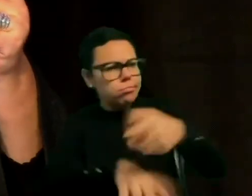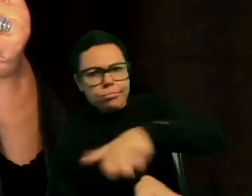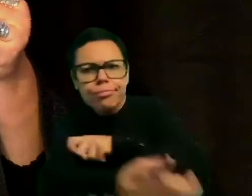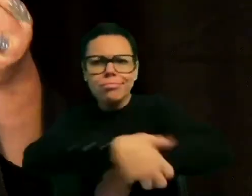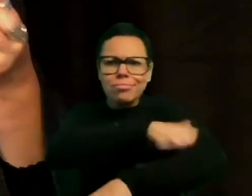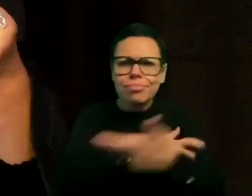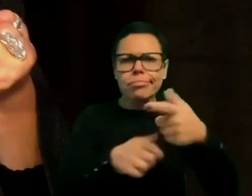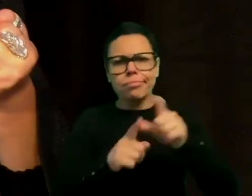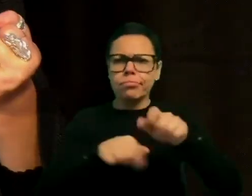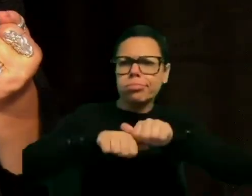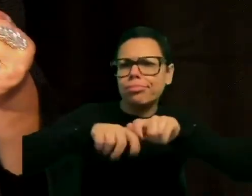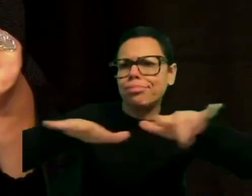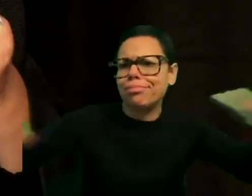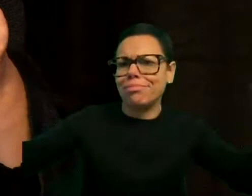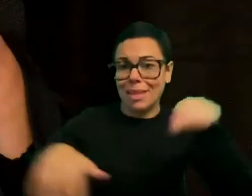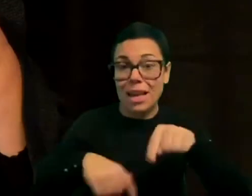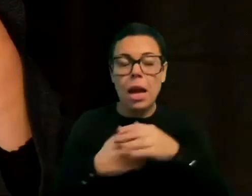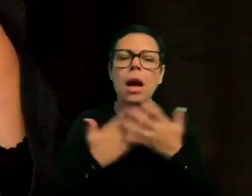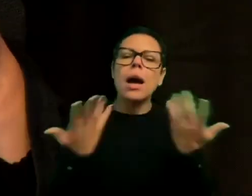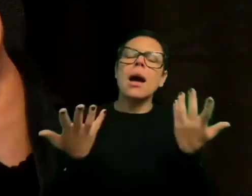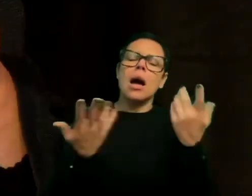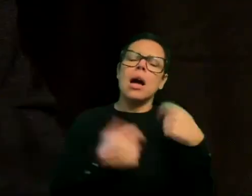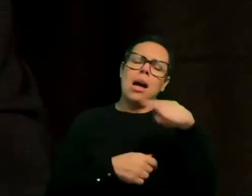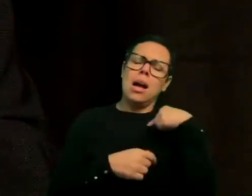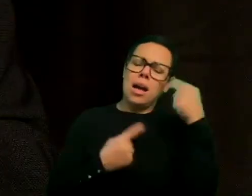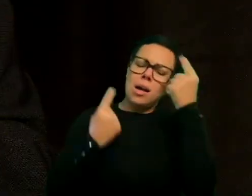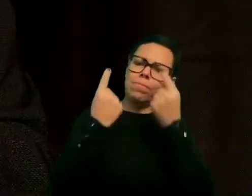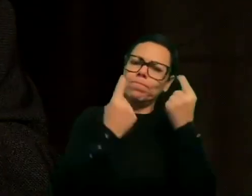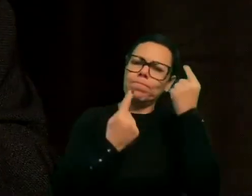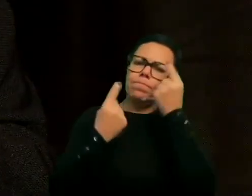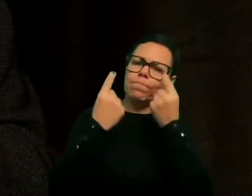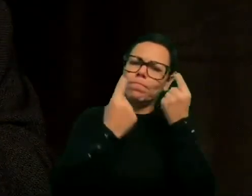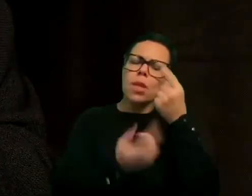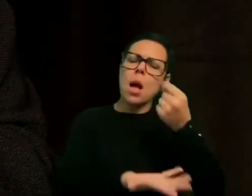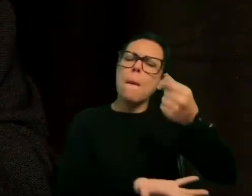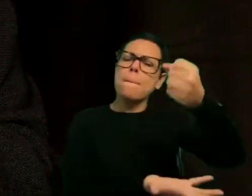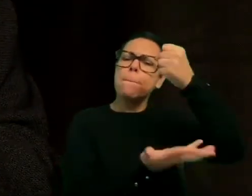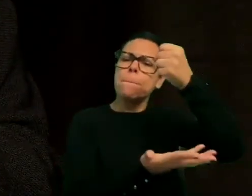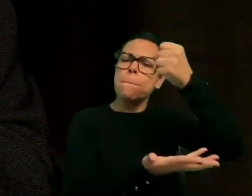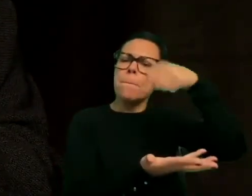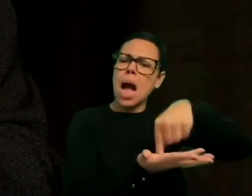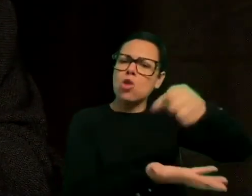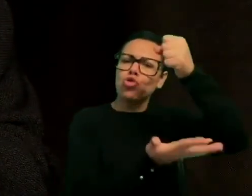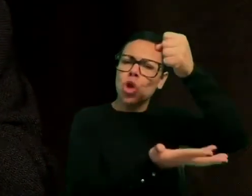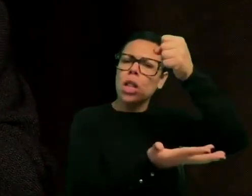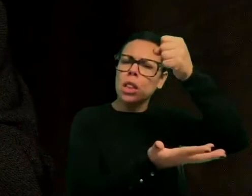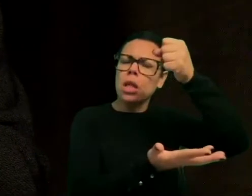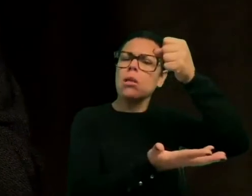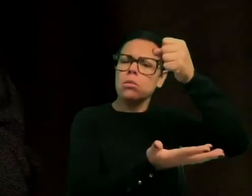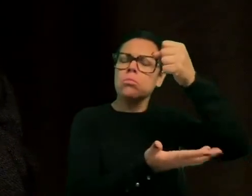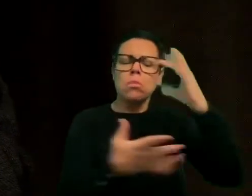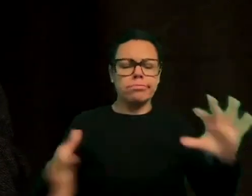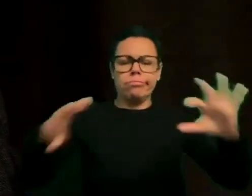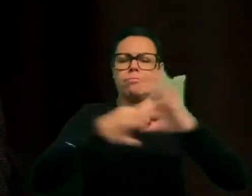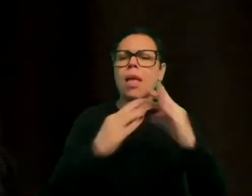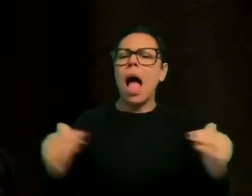which has focused a lot on gender-responsive budgeting. It's very clear that you know, if you progress to that